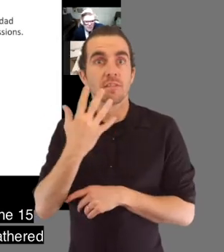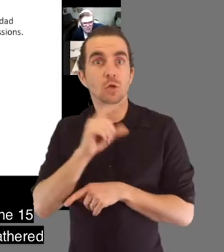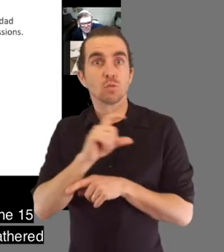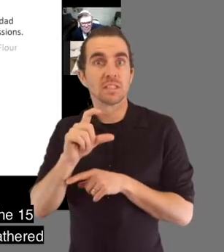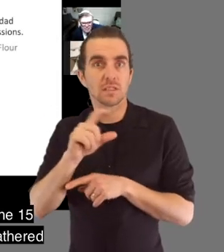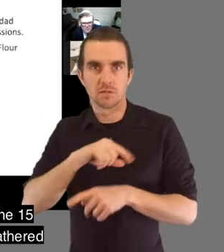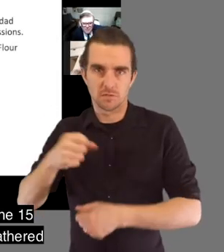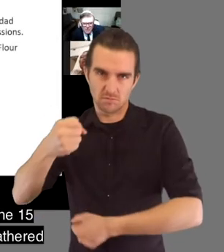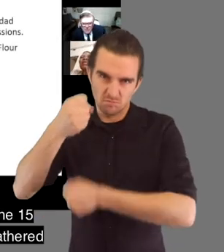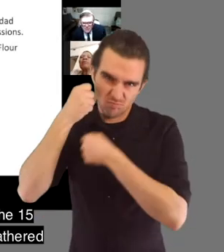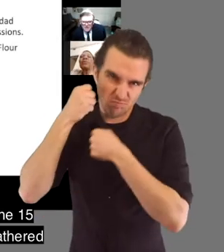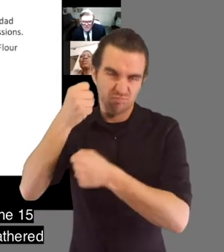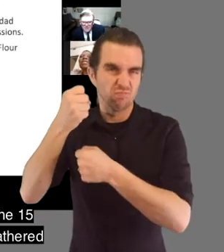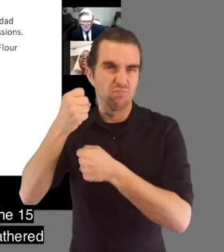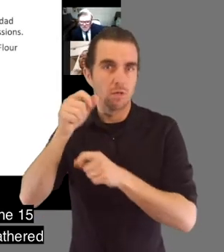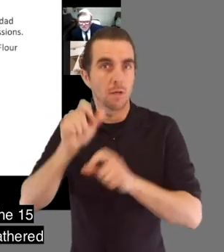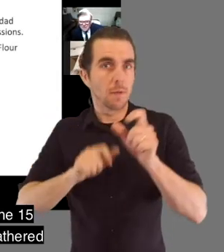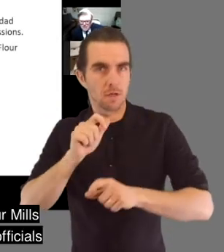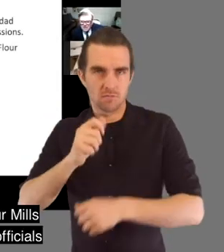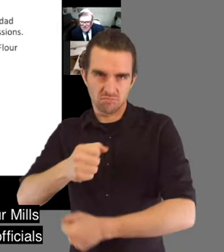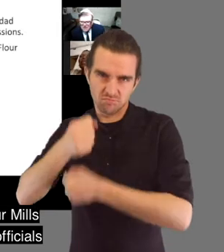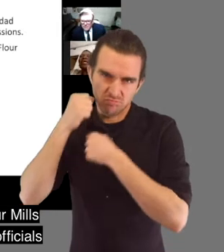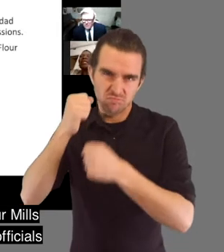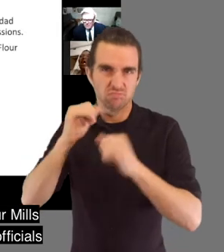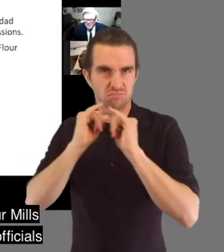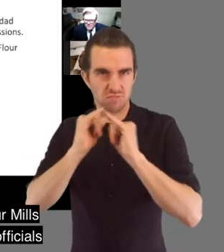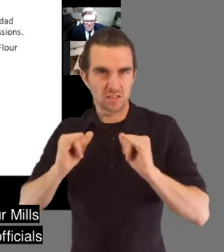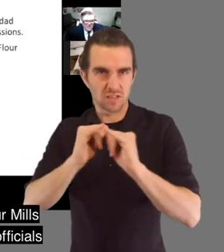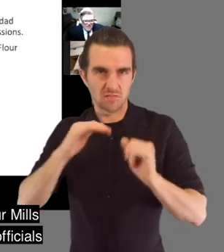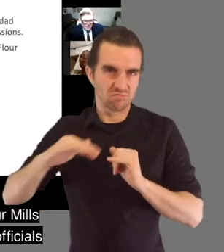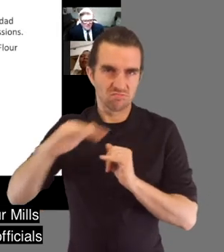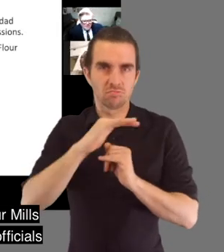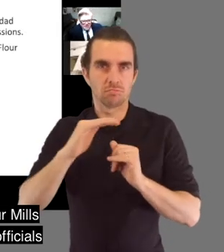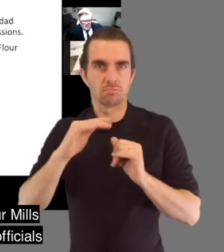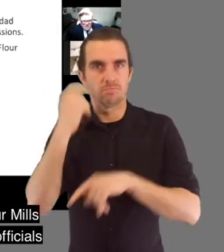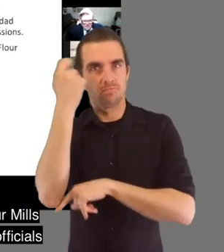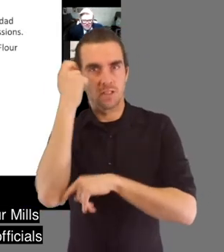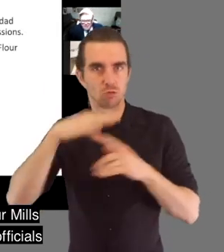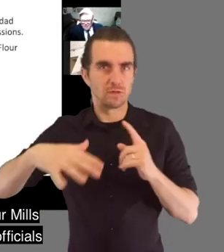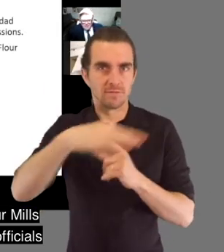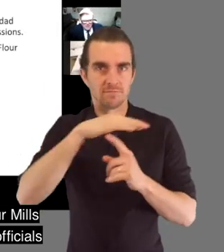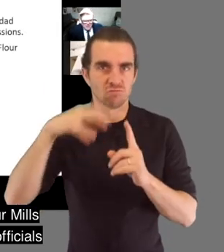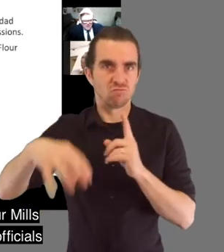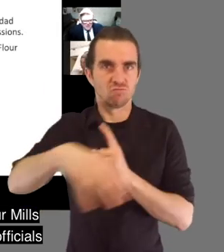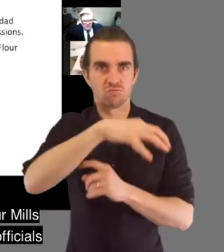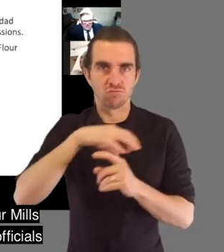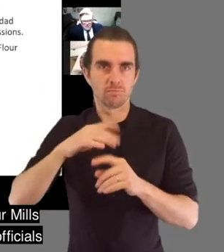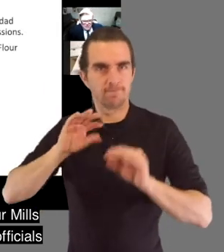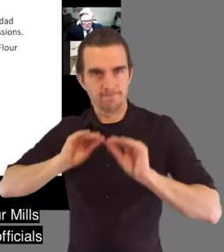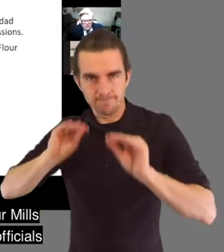During the fifth week demonstration, protesters gathered under a tent outside National Flour Mills,